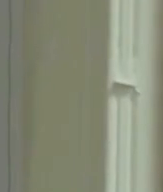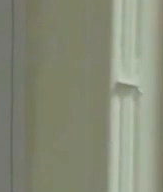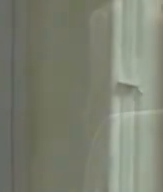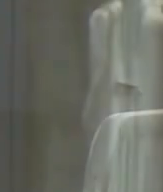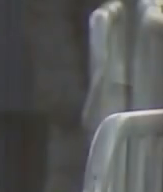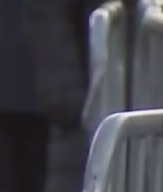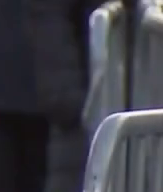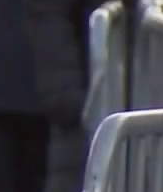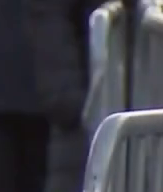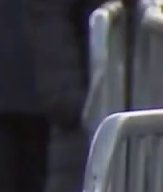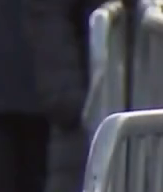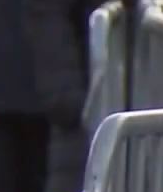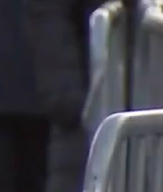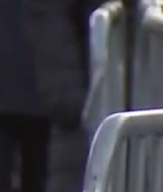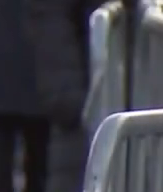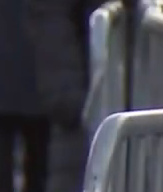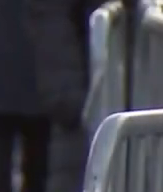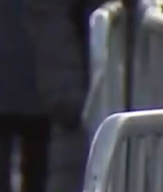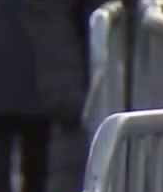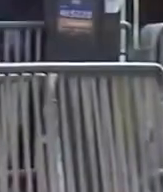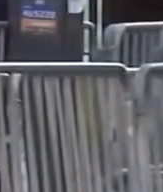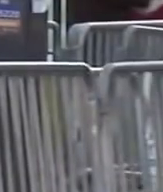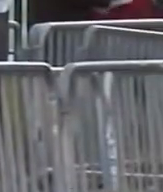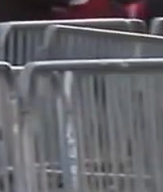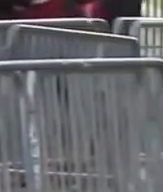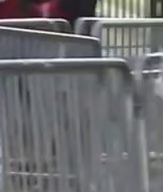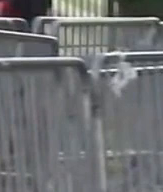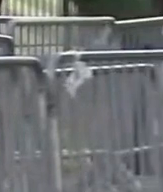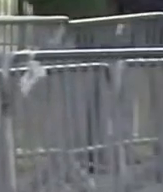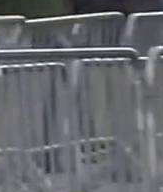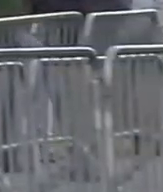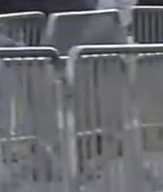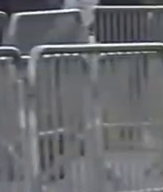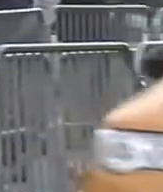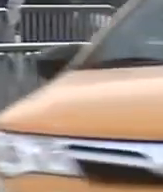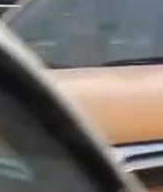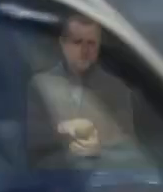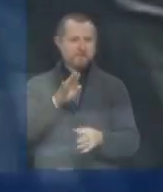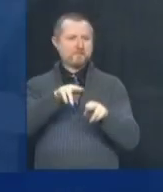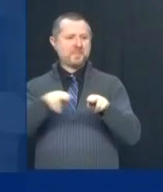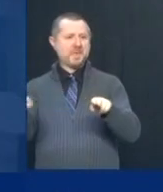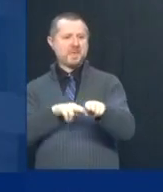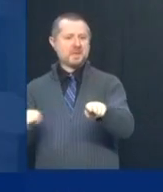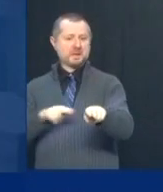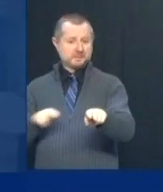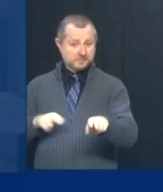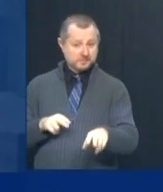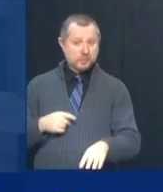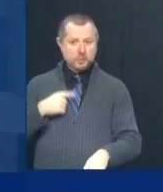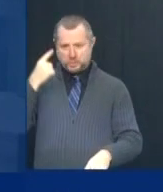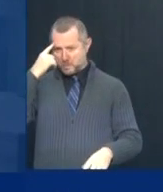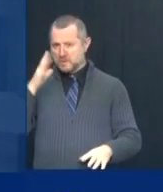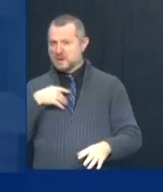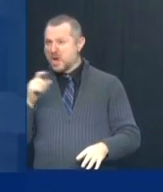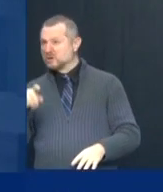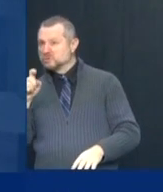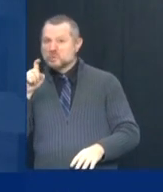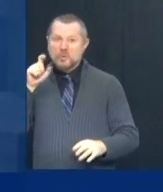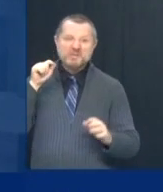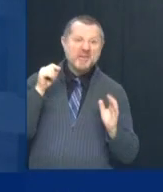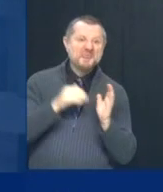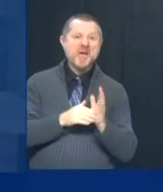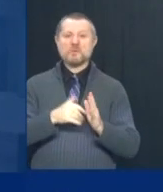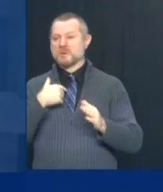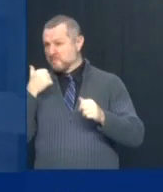avoiding hospitals being overwhelmed like Elmhurst Hospital was last spring. We learned from this nightmare,